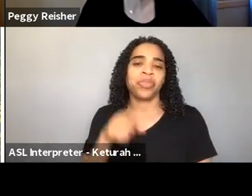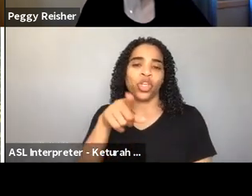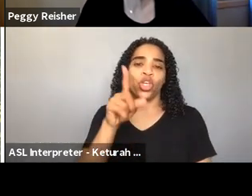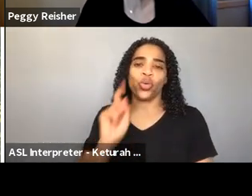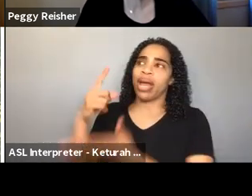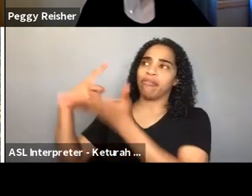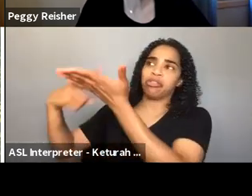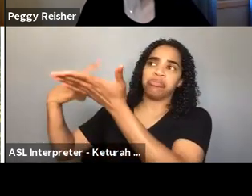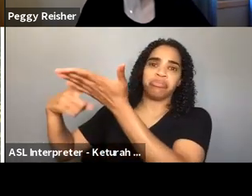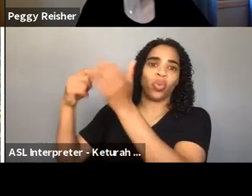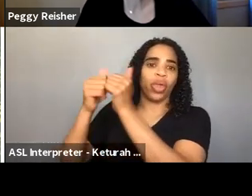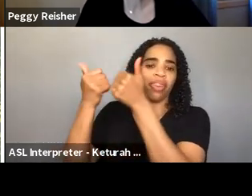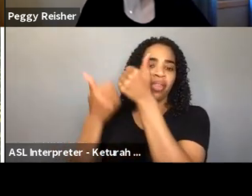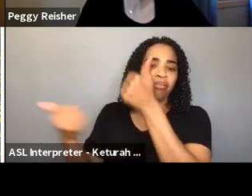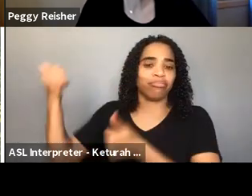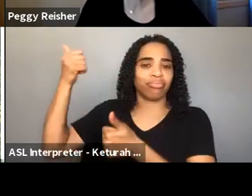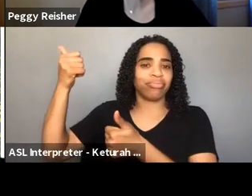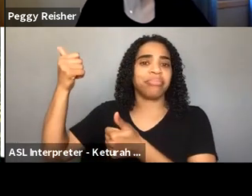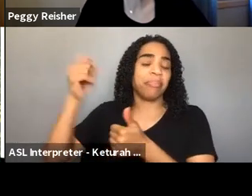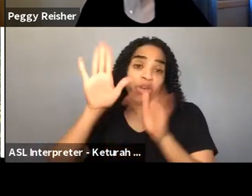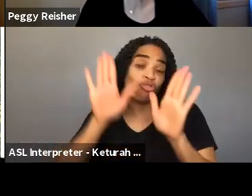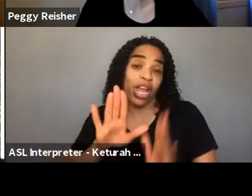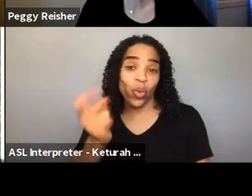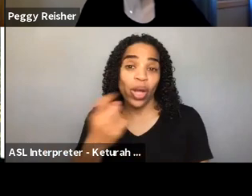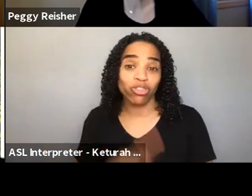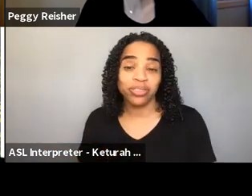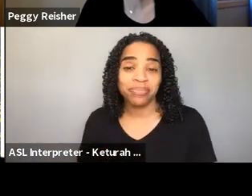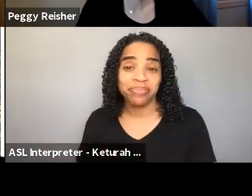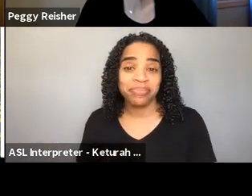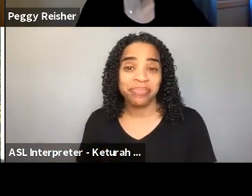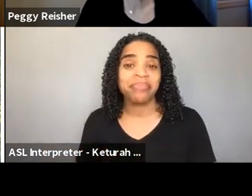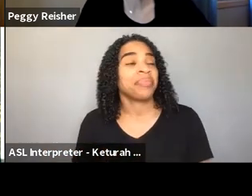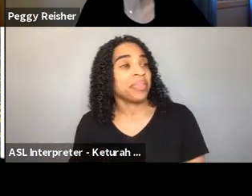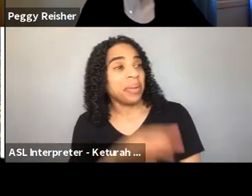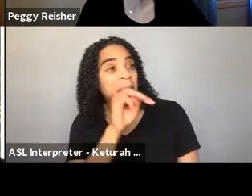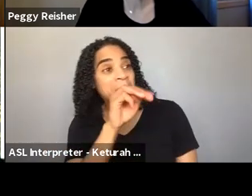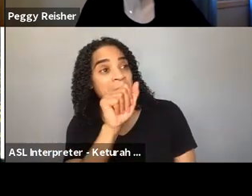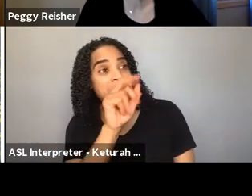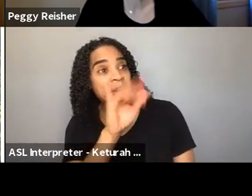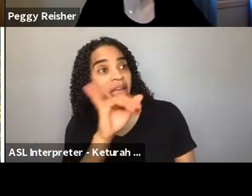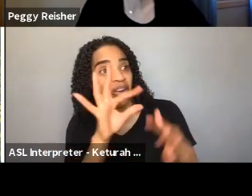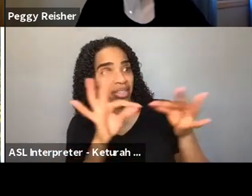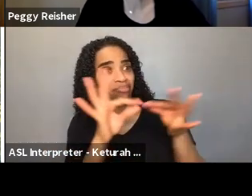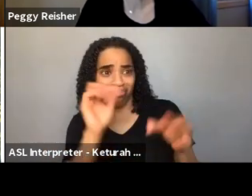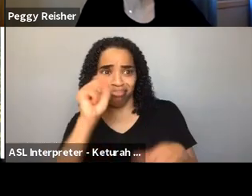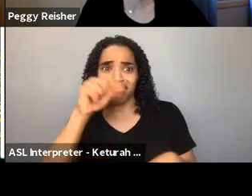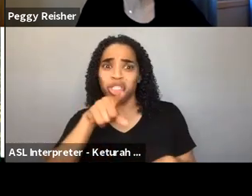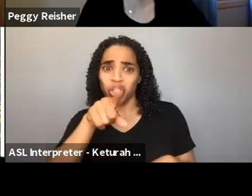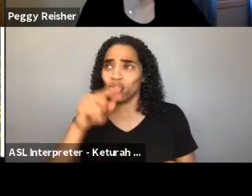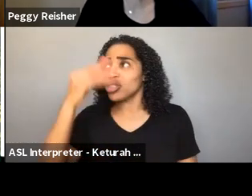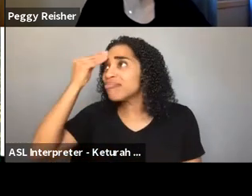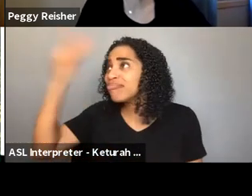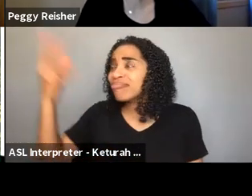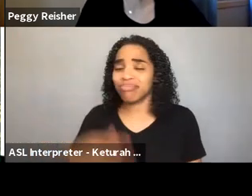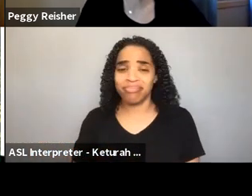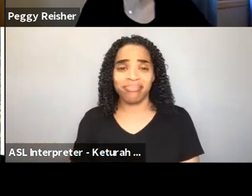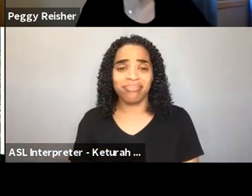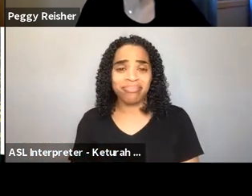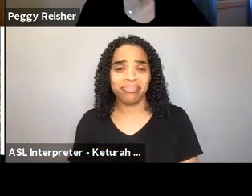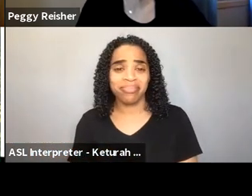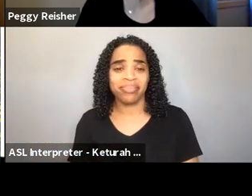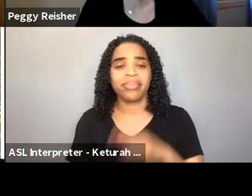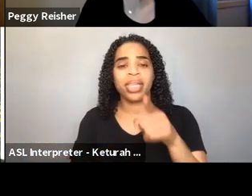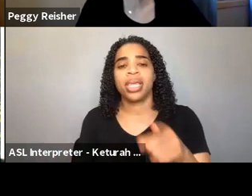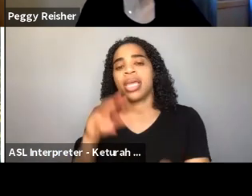to take up. Great. I certainly would. I certainly would approach that. You bet. I just put the